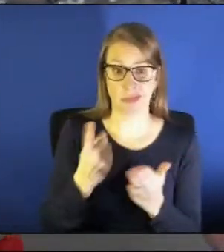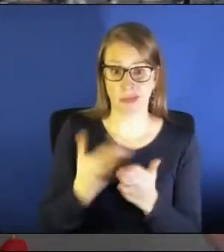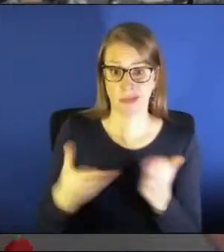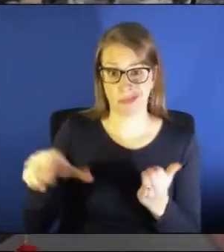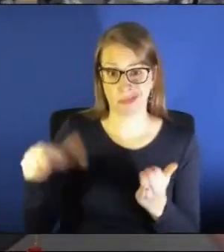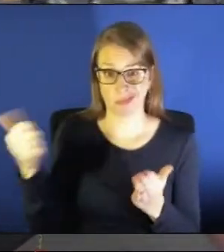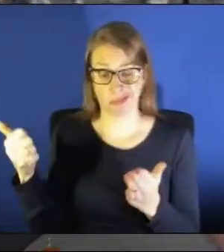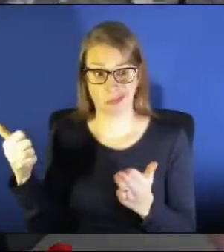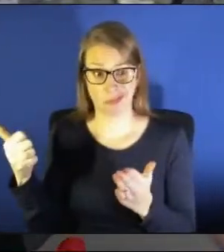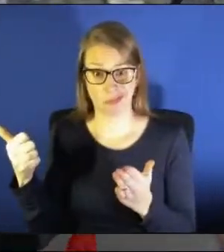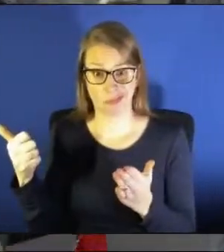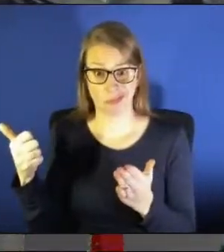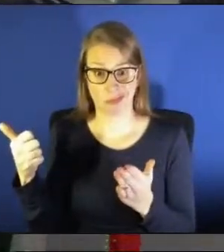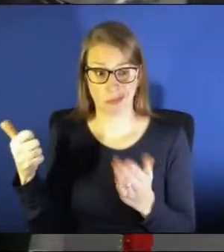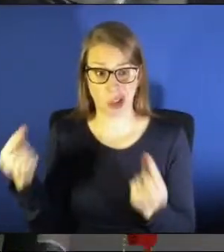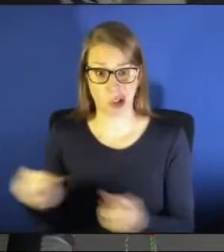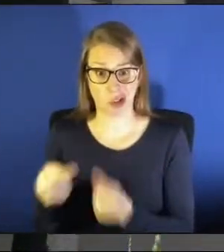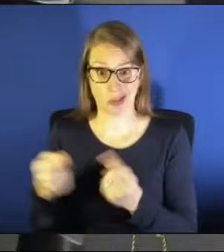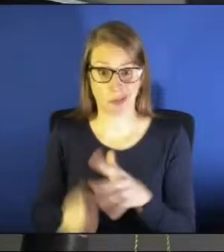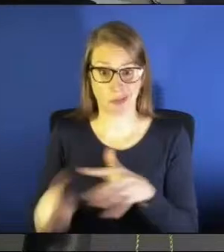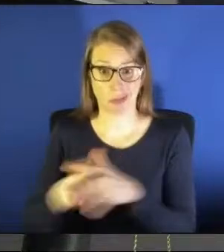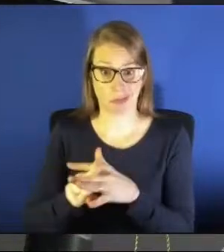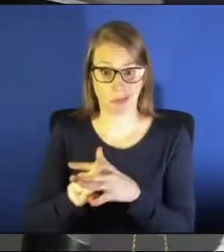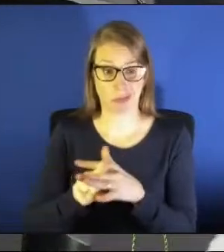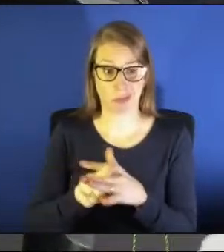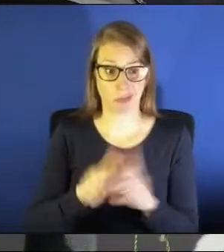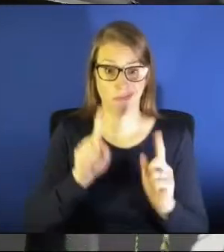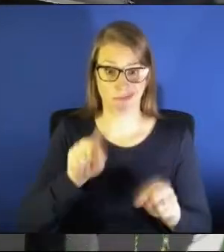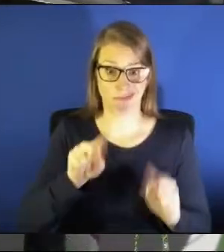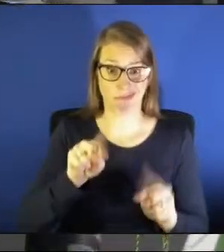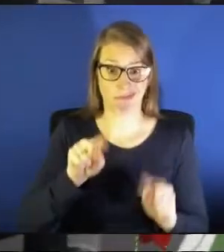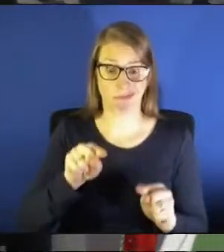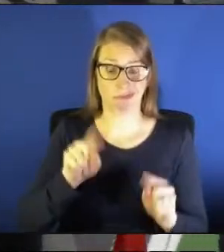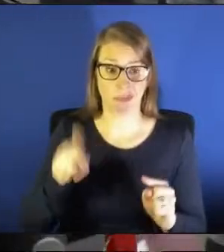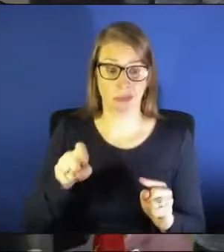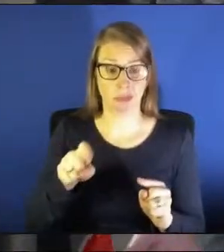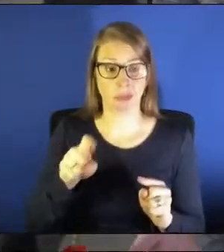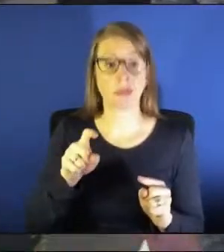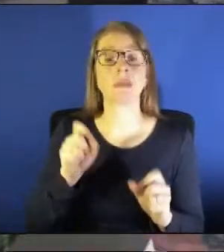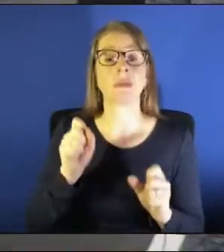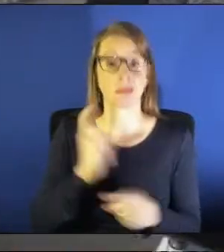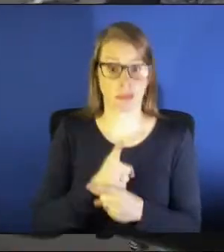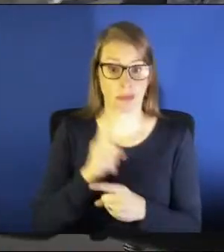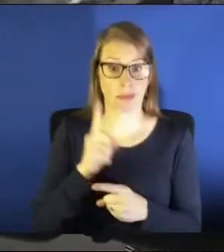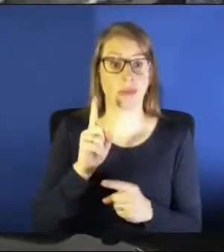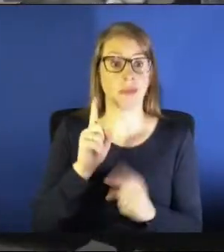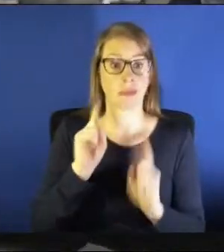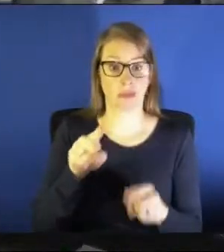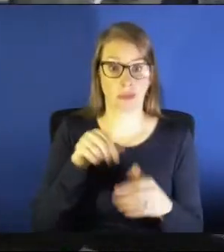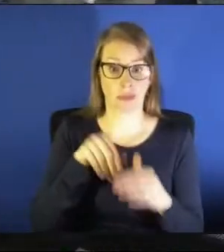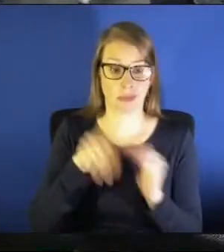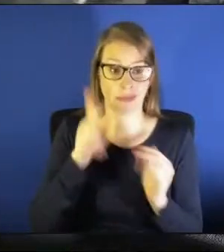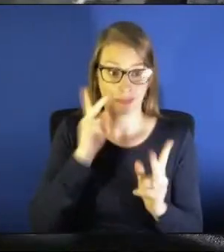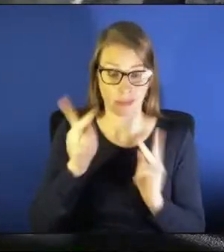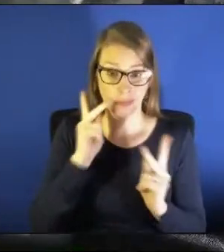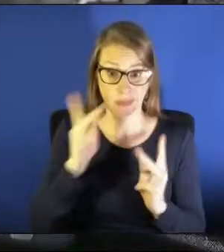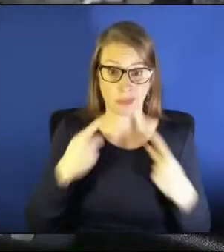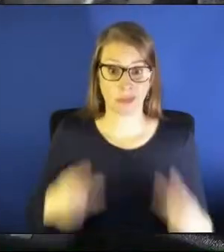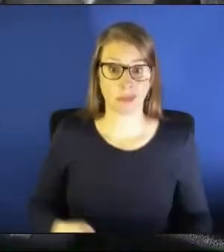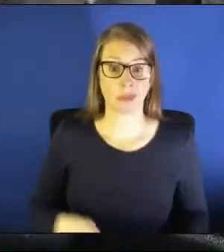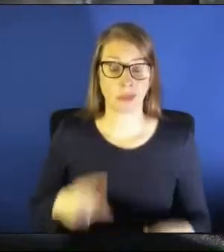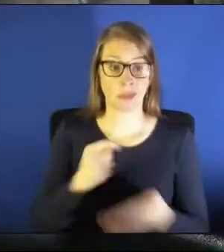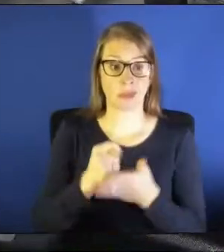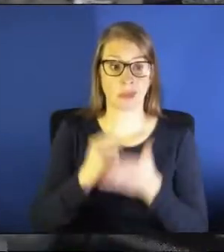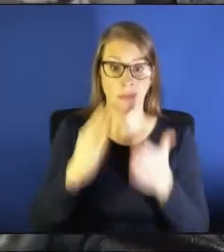here to the Performance Center come into play? Absolutely. We have the ability to get you in to see a physical therapist one-on-one if it does come to